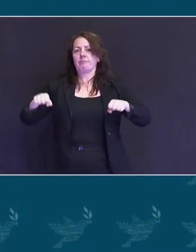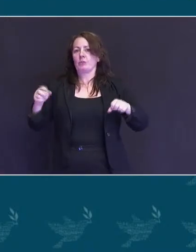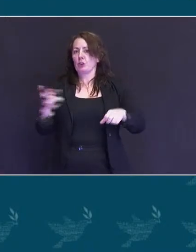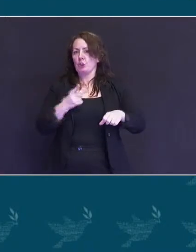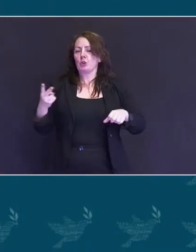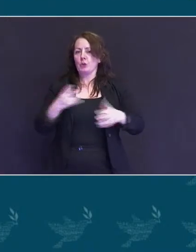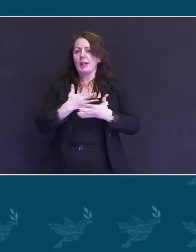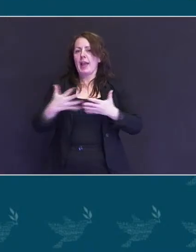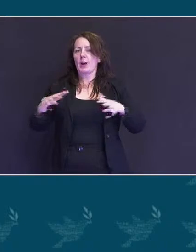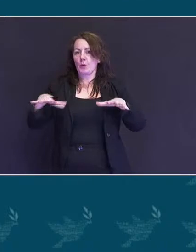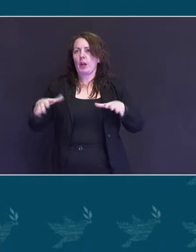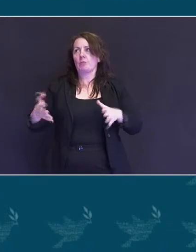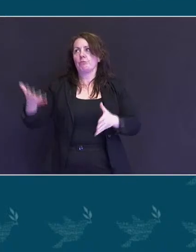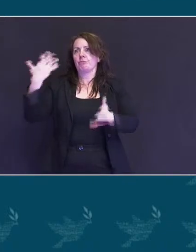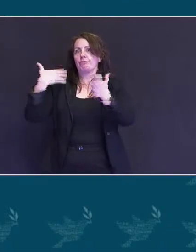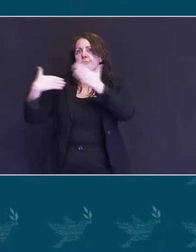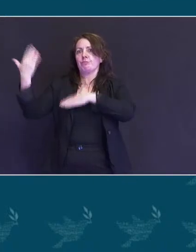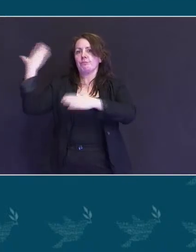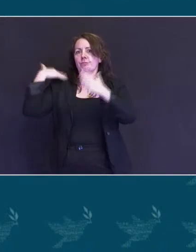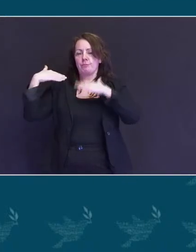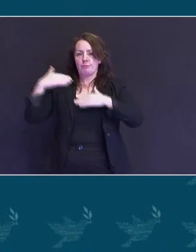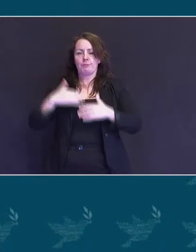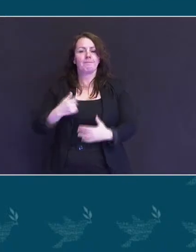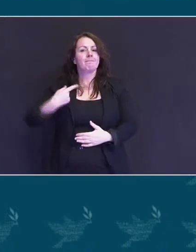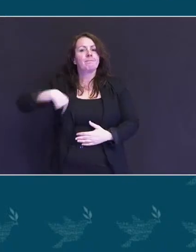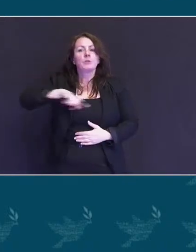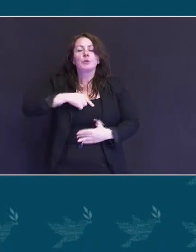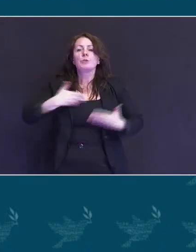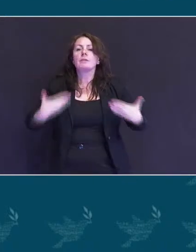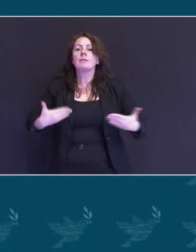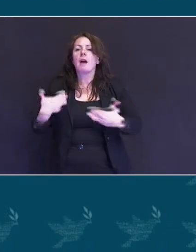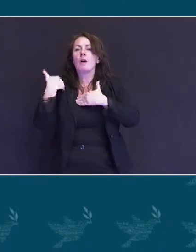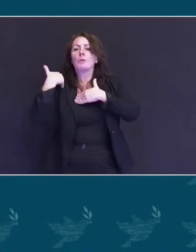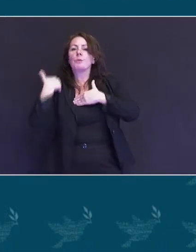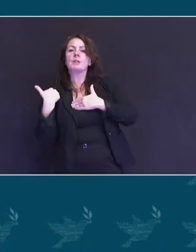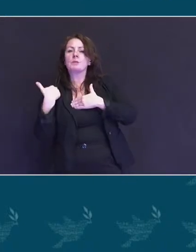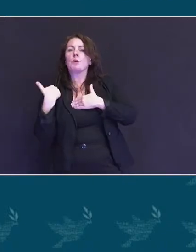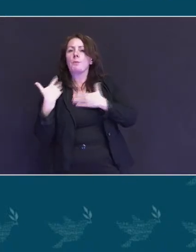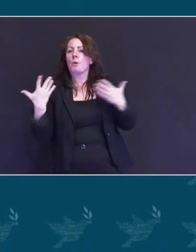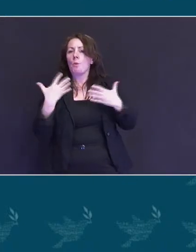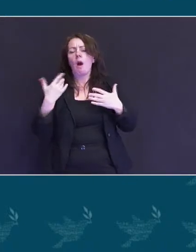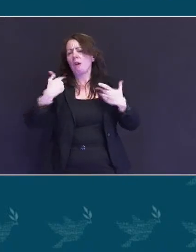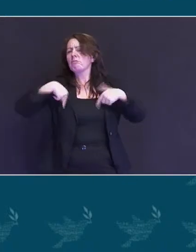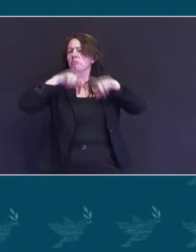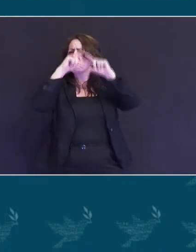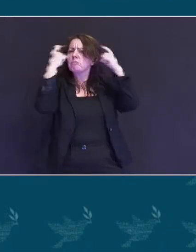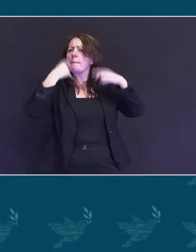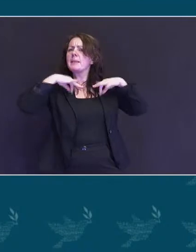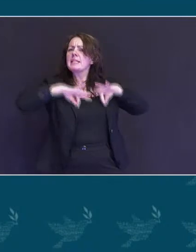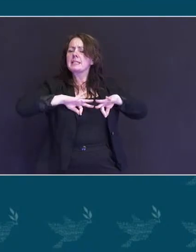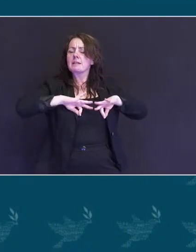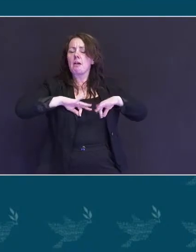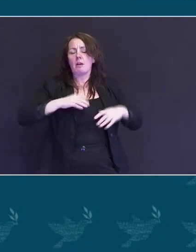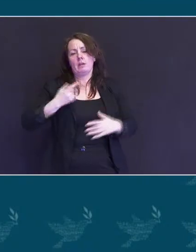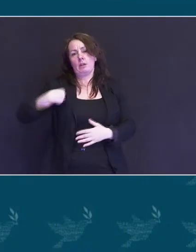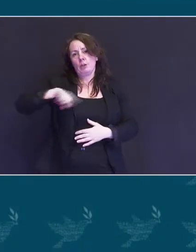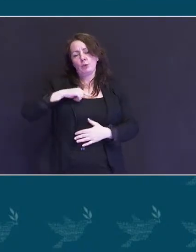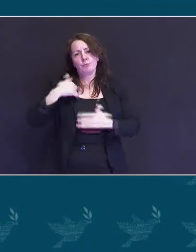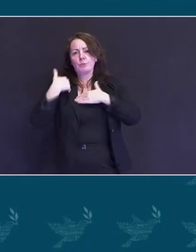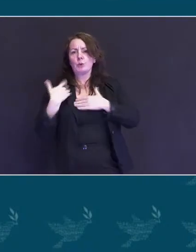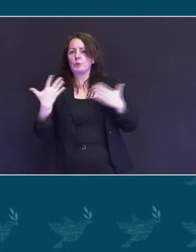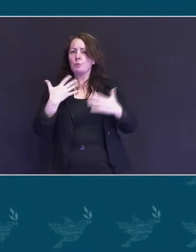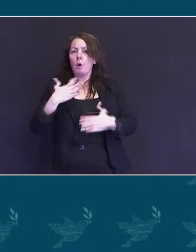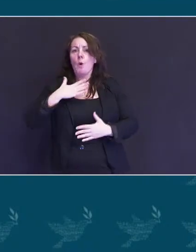a ministry has been to ensure that we diversify